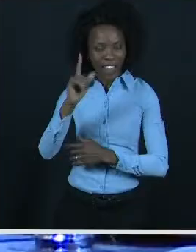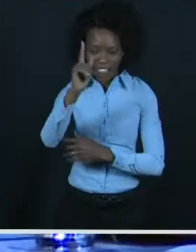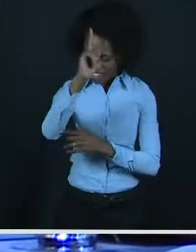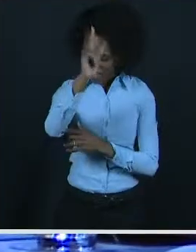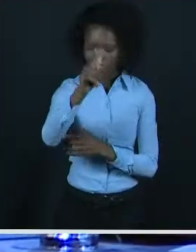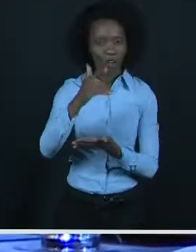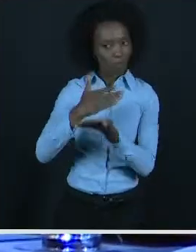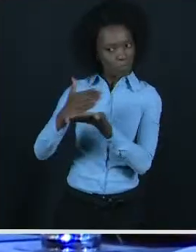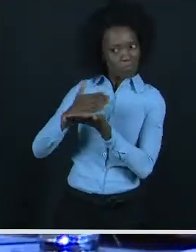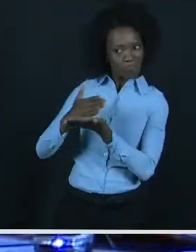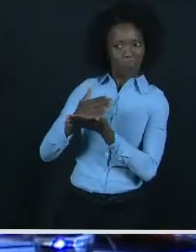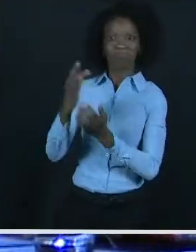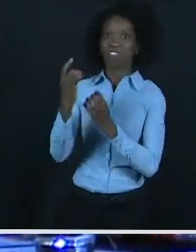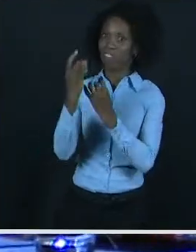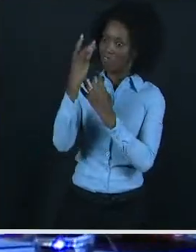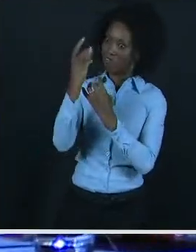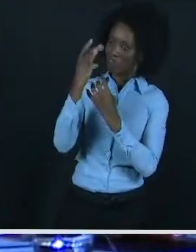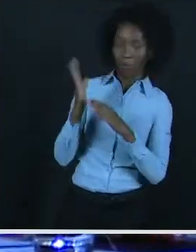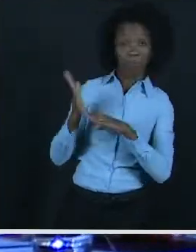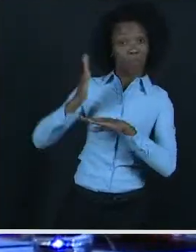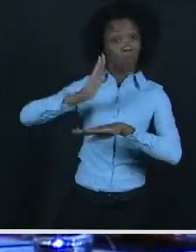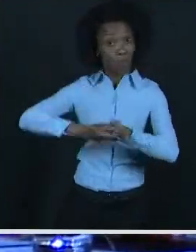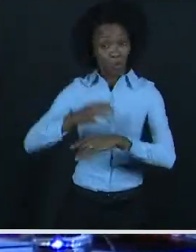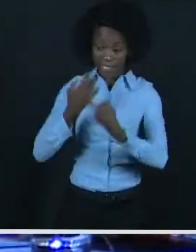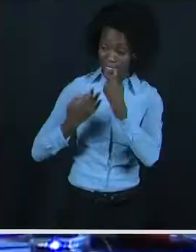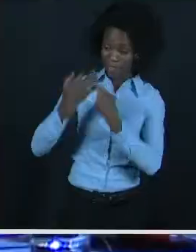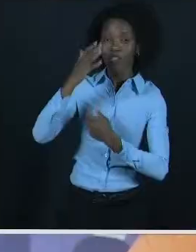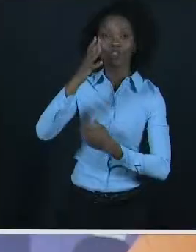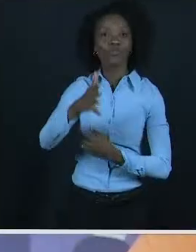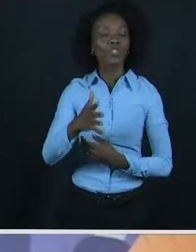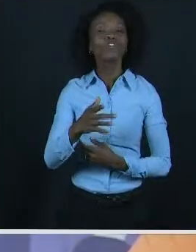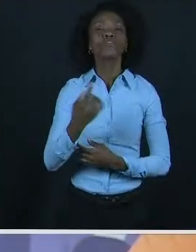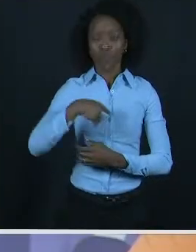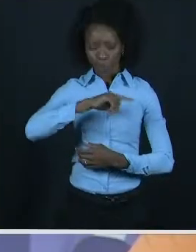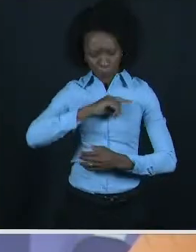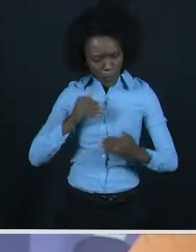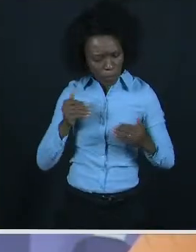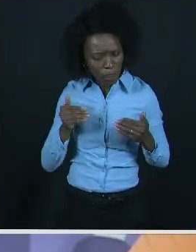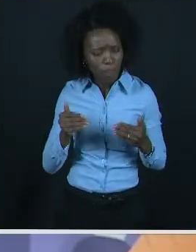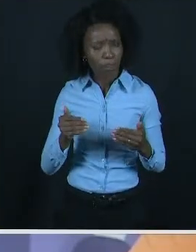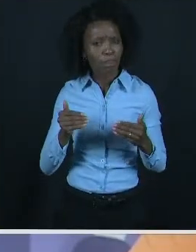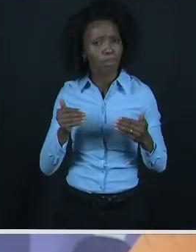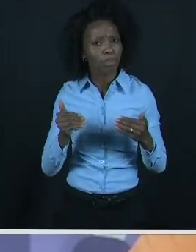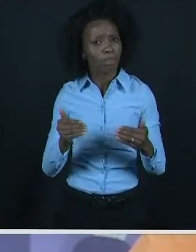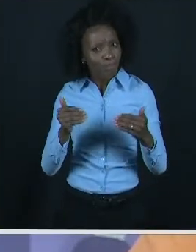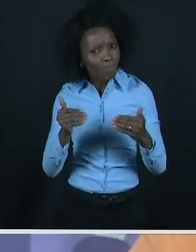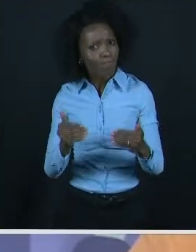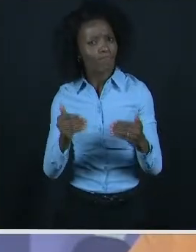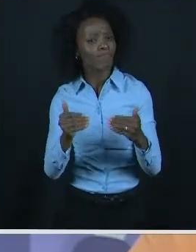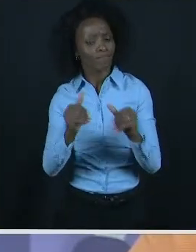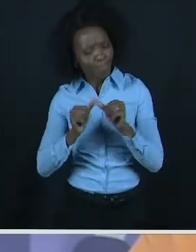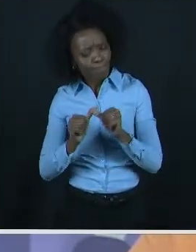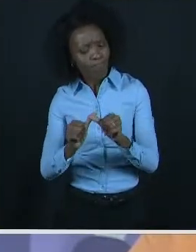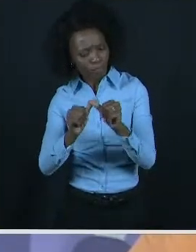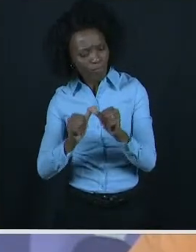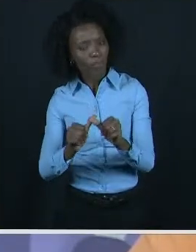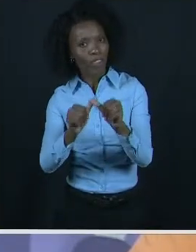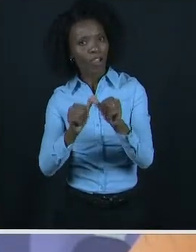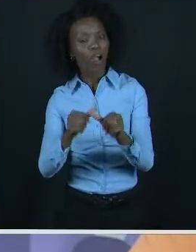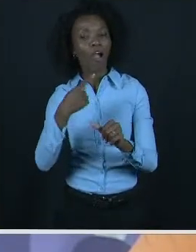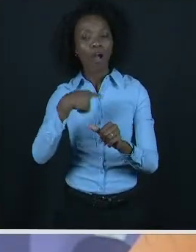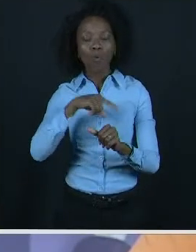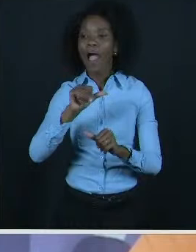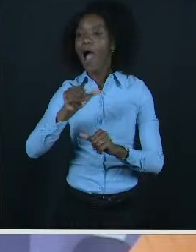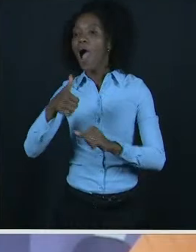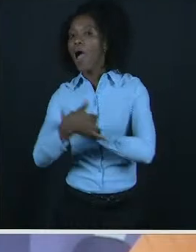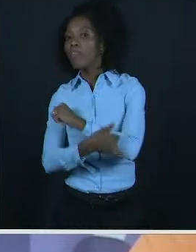shed some light on what is happening there. So as we move forward with all this, we're finding that we are learning from